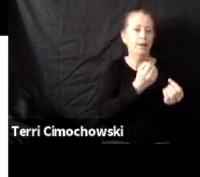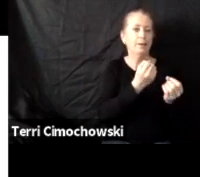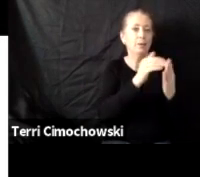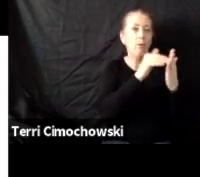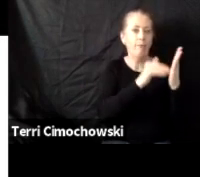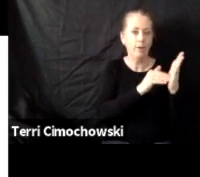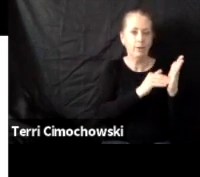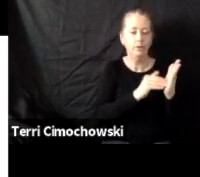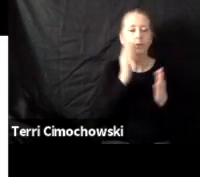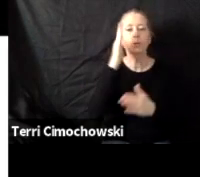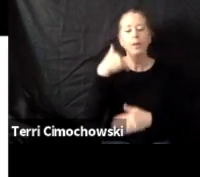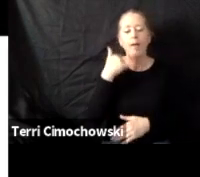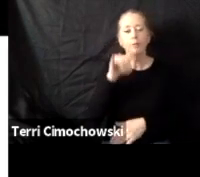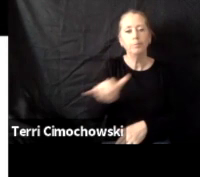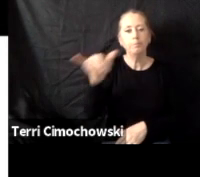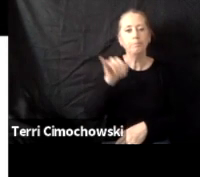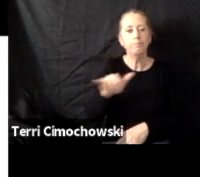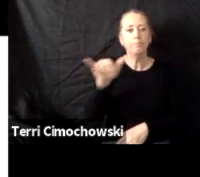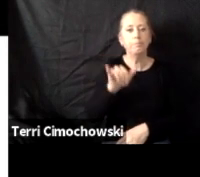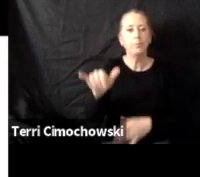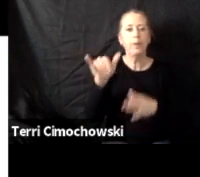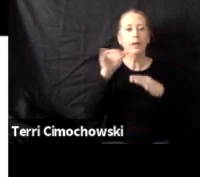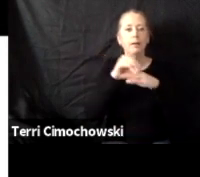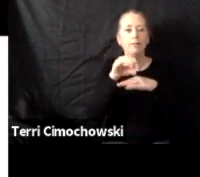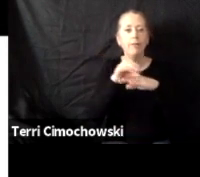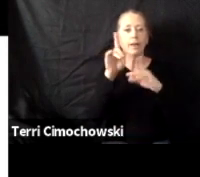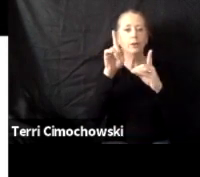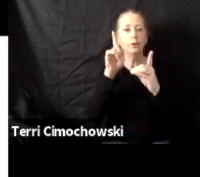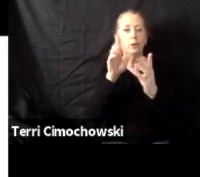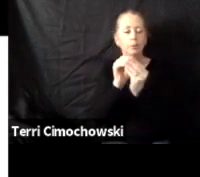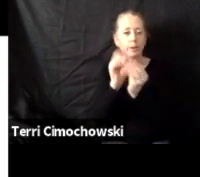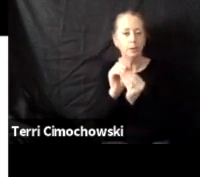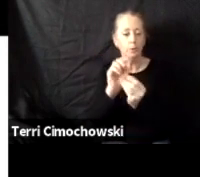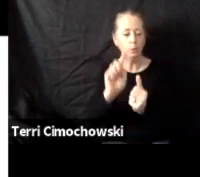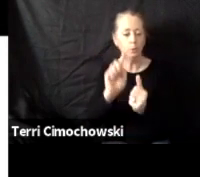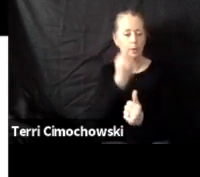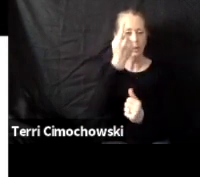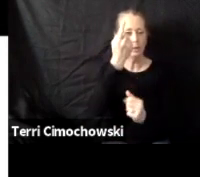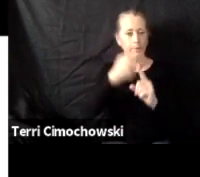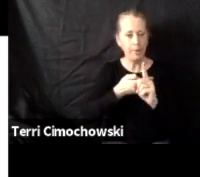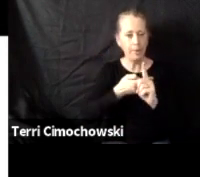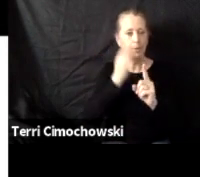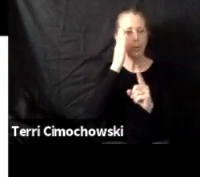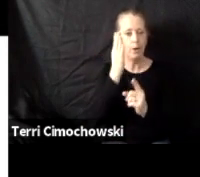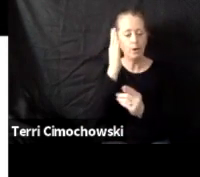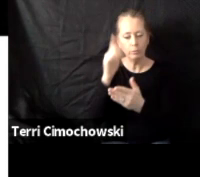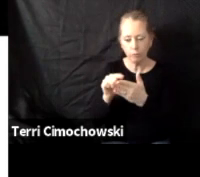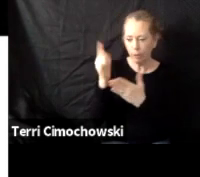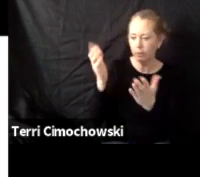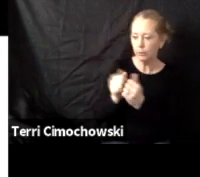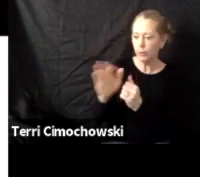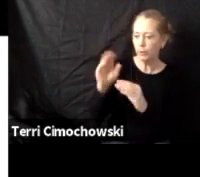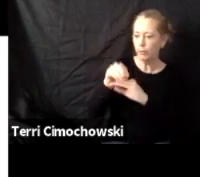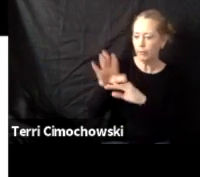be routine individual advisor meetings. So once a month, they'll check in with their advisor, and they will, again, talk about